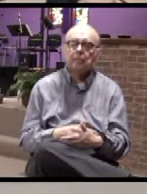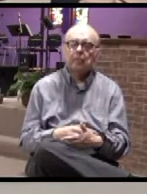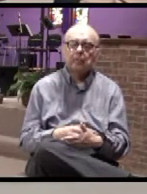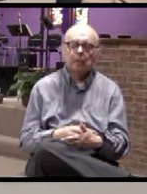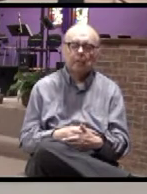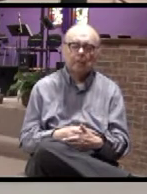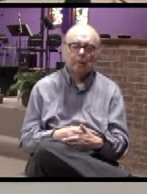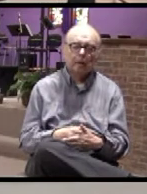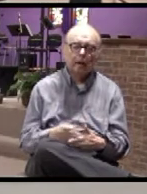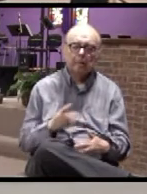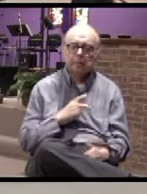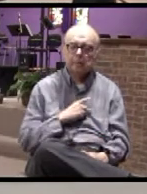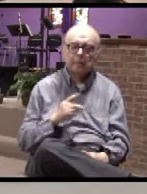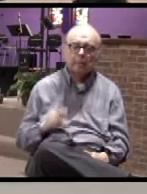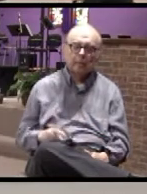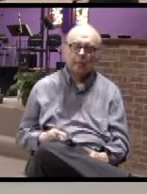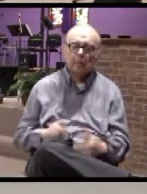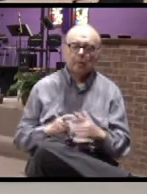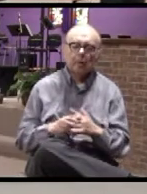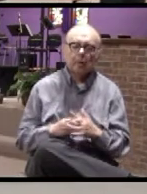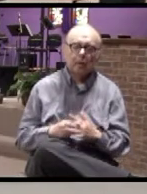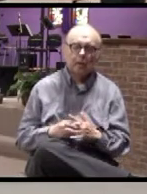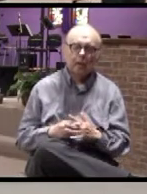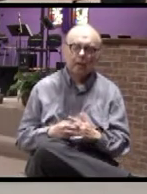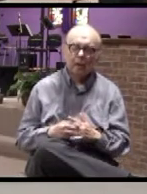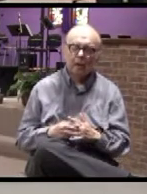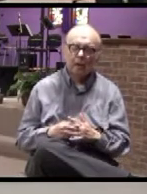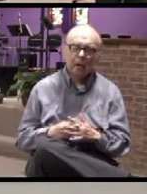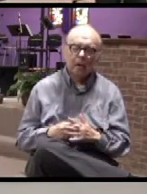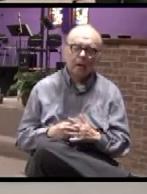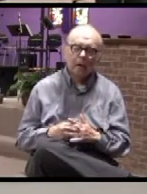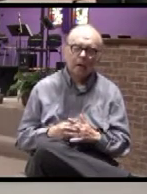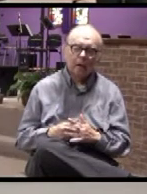And the king began to